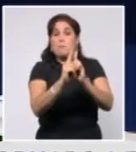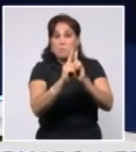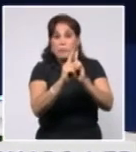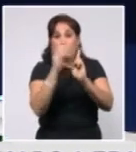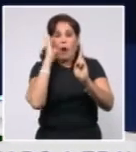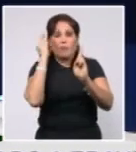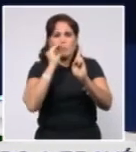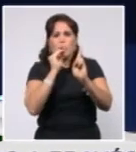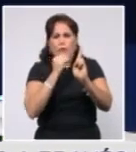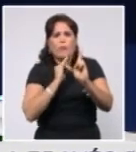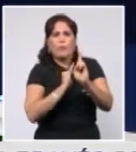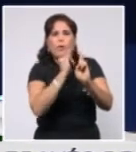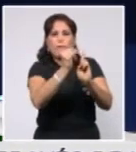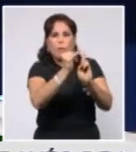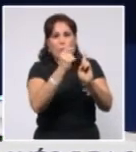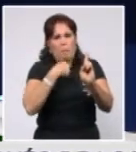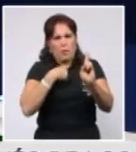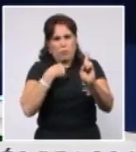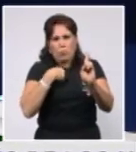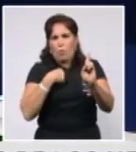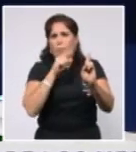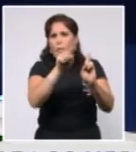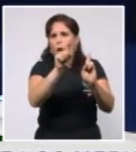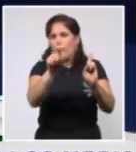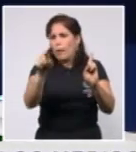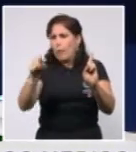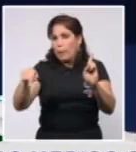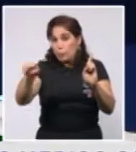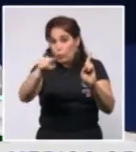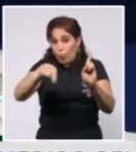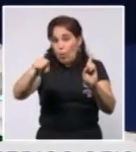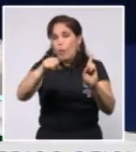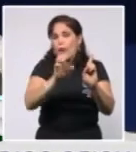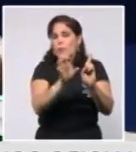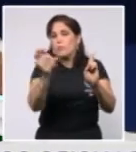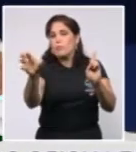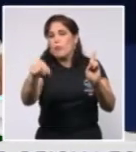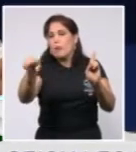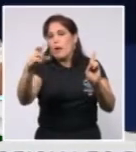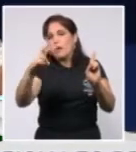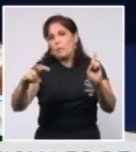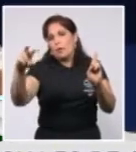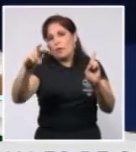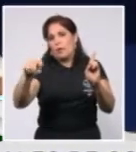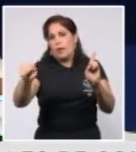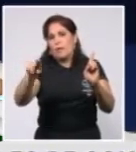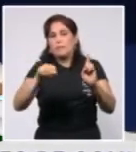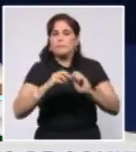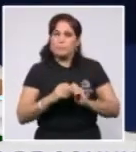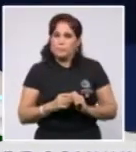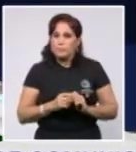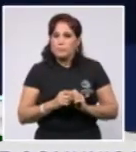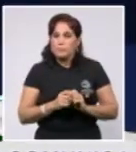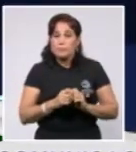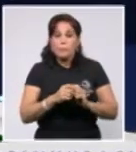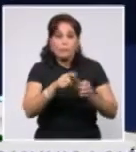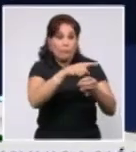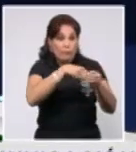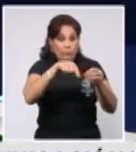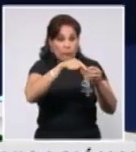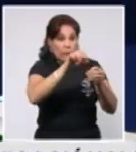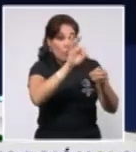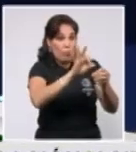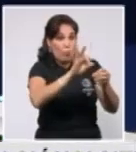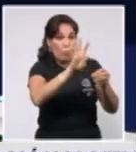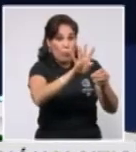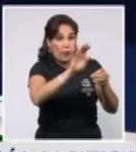representing 49.3% of all diagnosed cases. 39 or